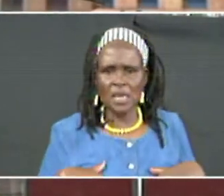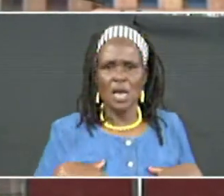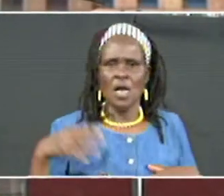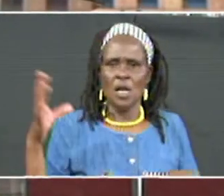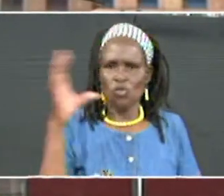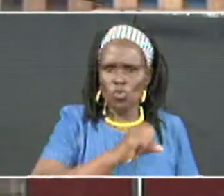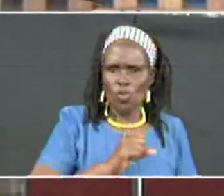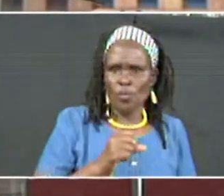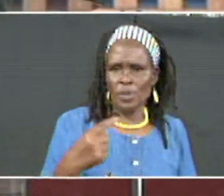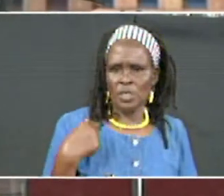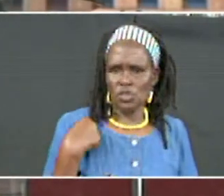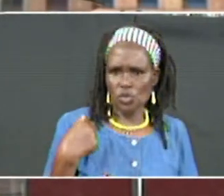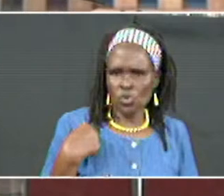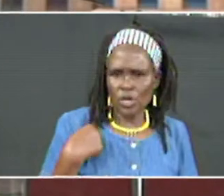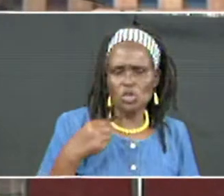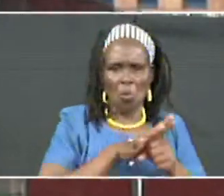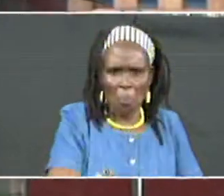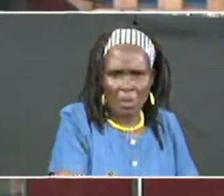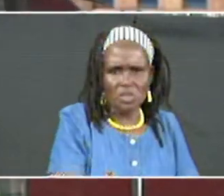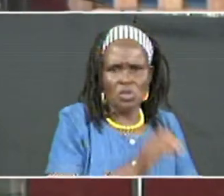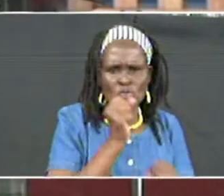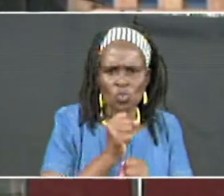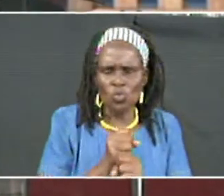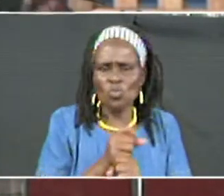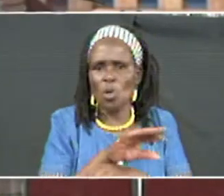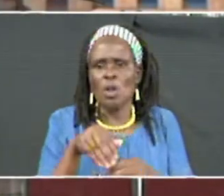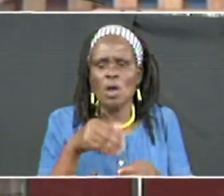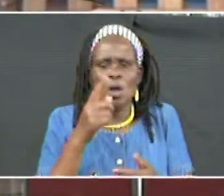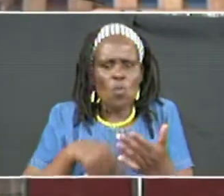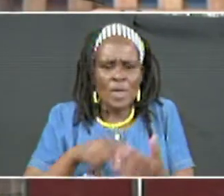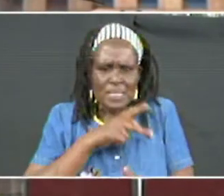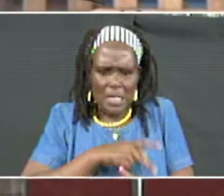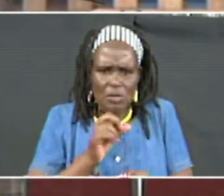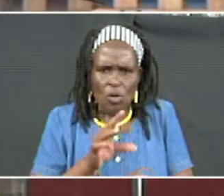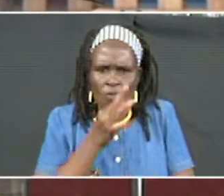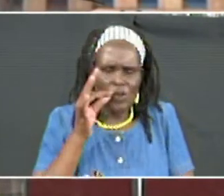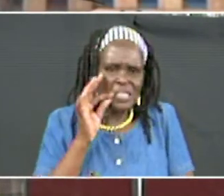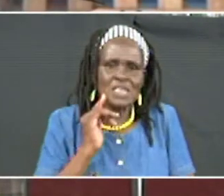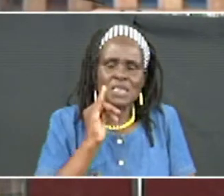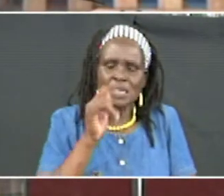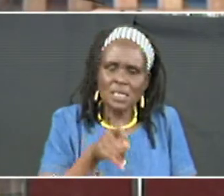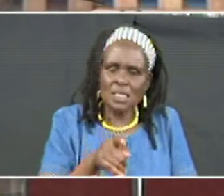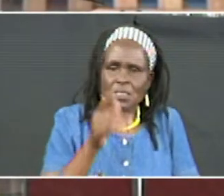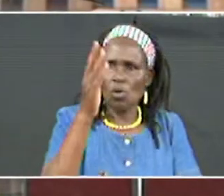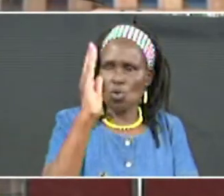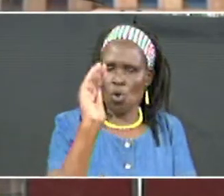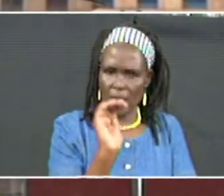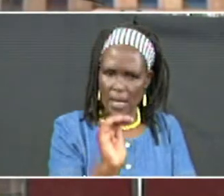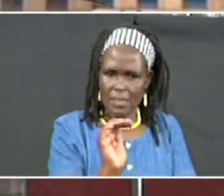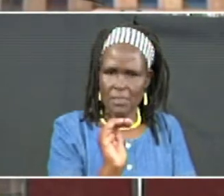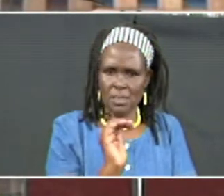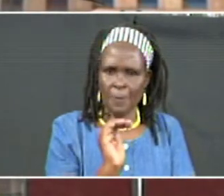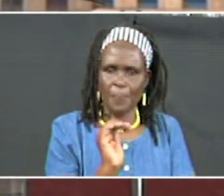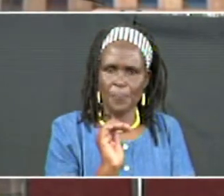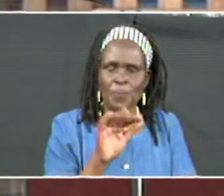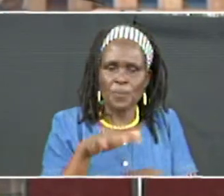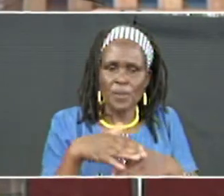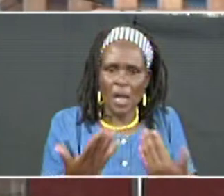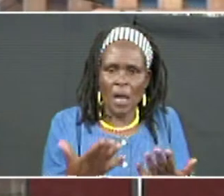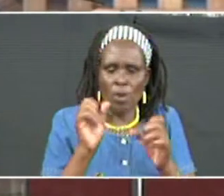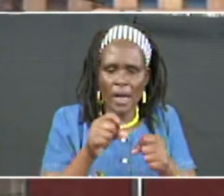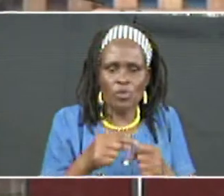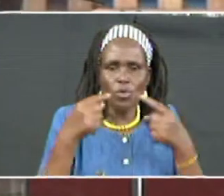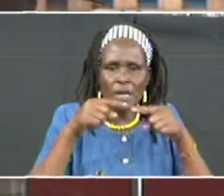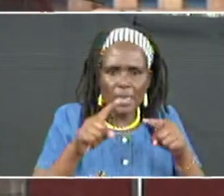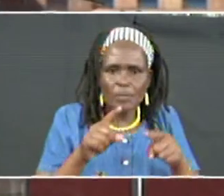oppress your workers. What kind of fasting is this? God asks. How can you claim to be fasting and